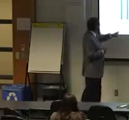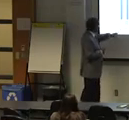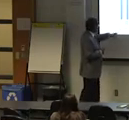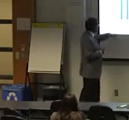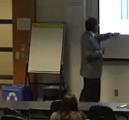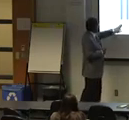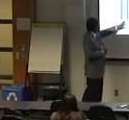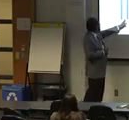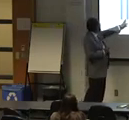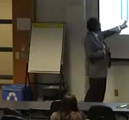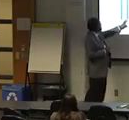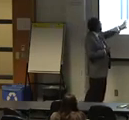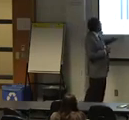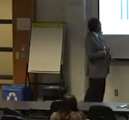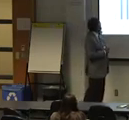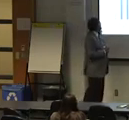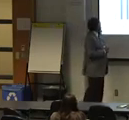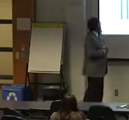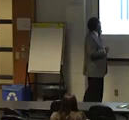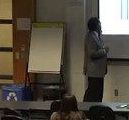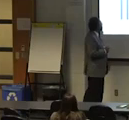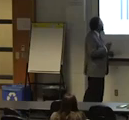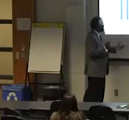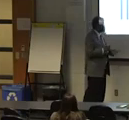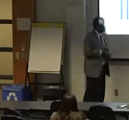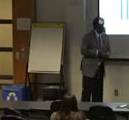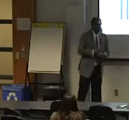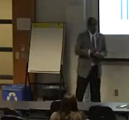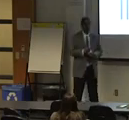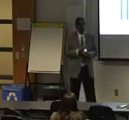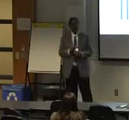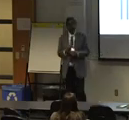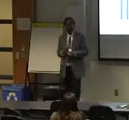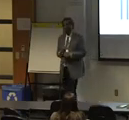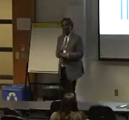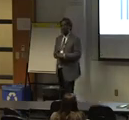includes, you'll notice, mental health as one of the top ones, which is not surprising